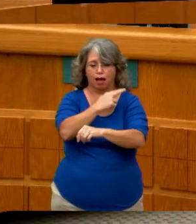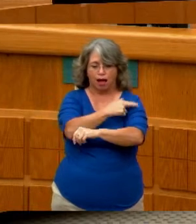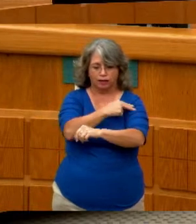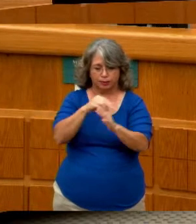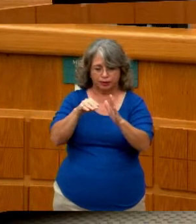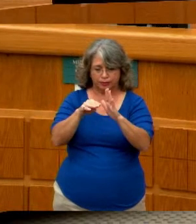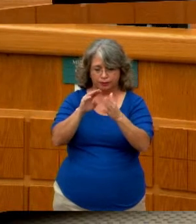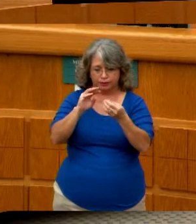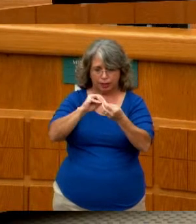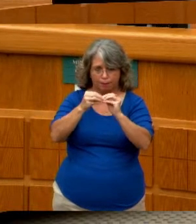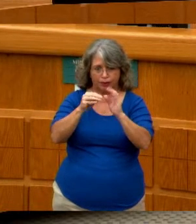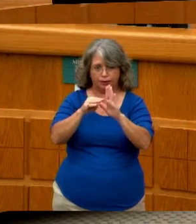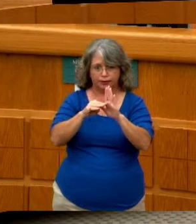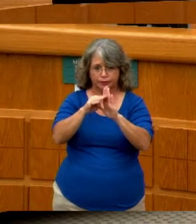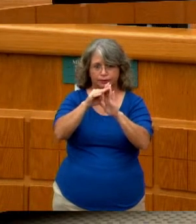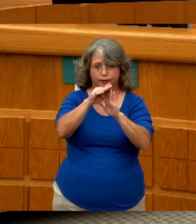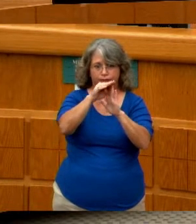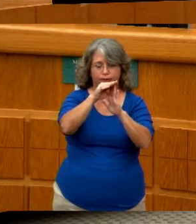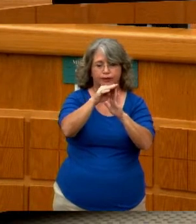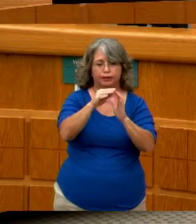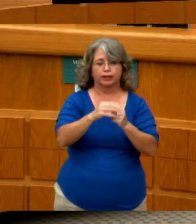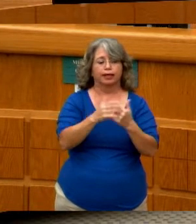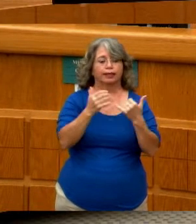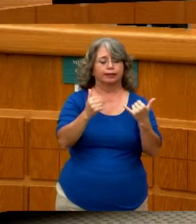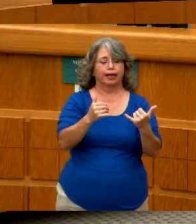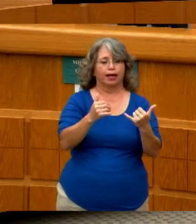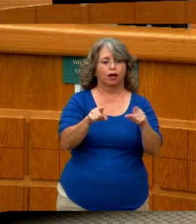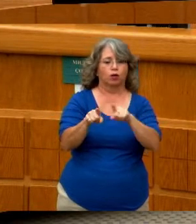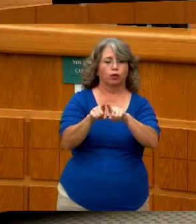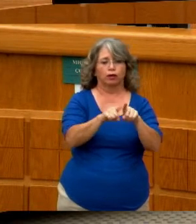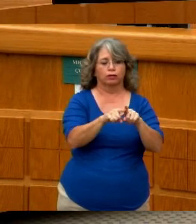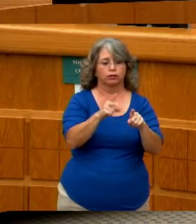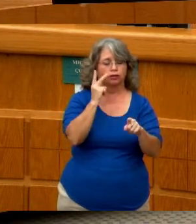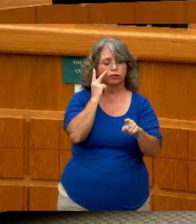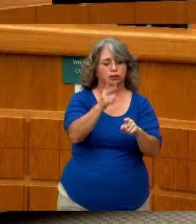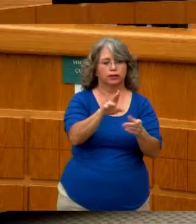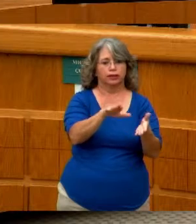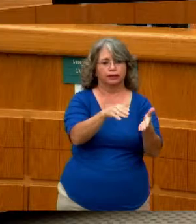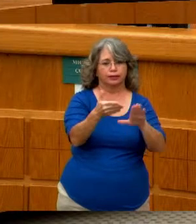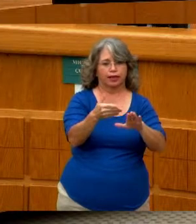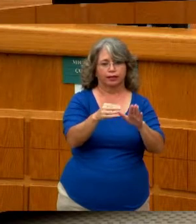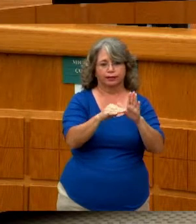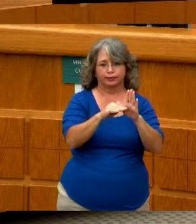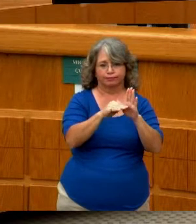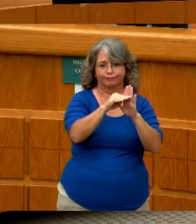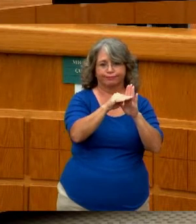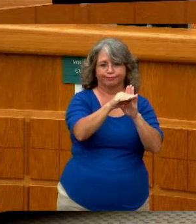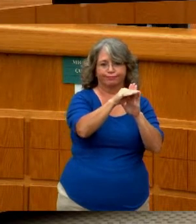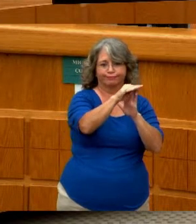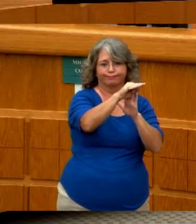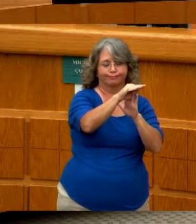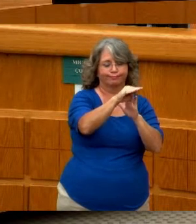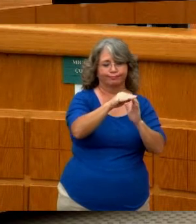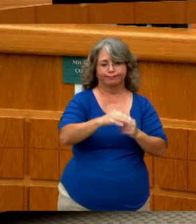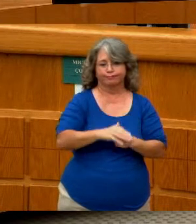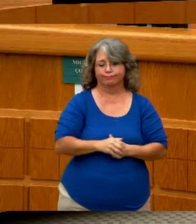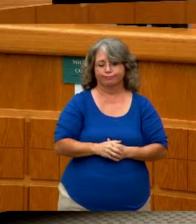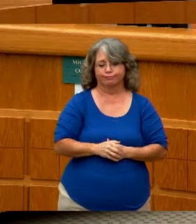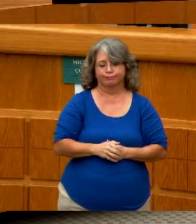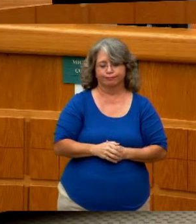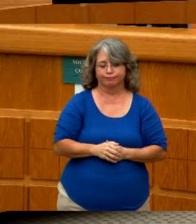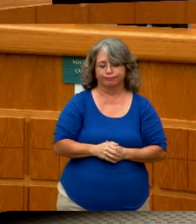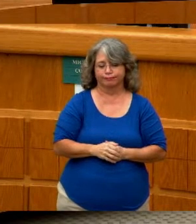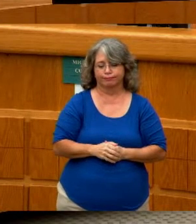that are increasing, also the hospitalizations that are increasing very quickly. We had that lag before, and now we're also seeing the